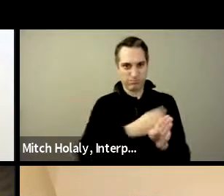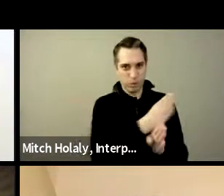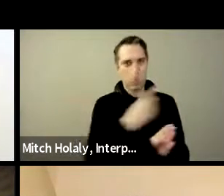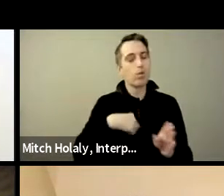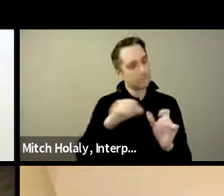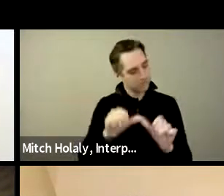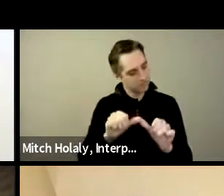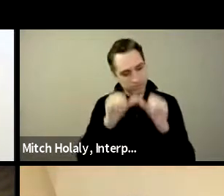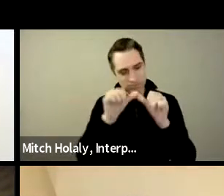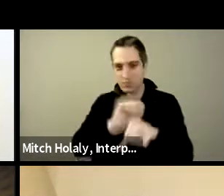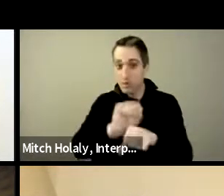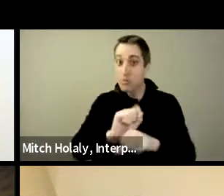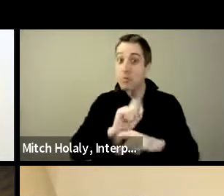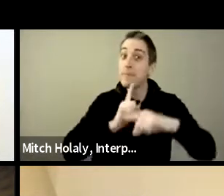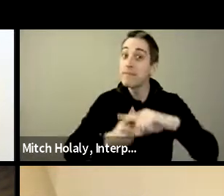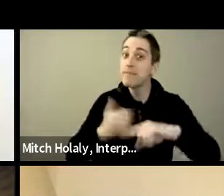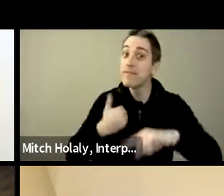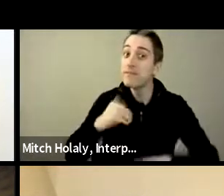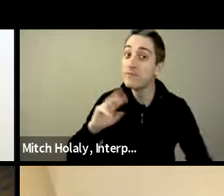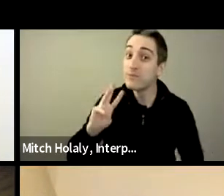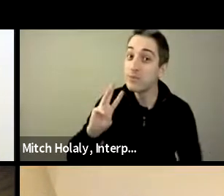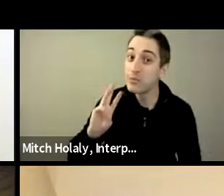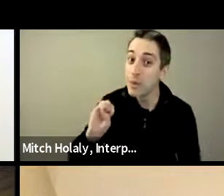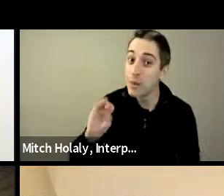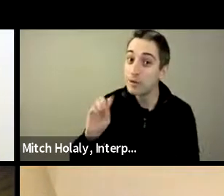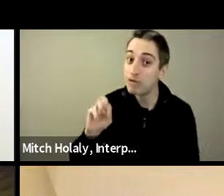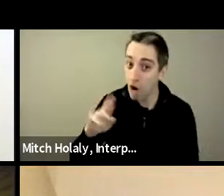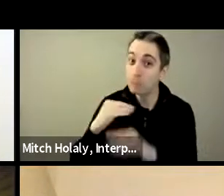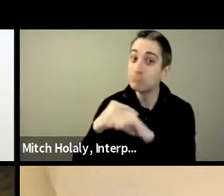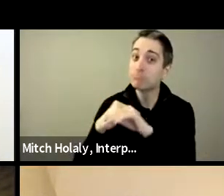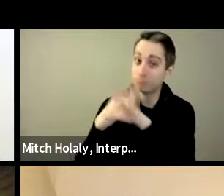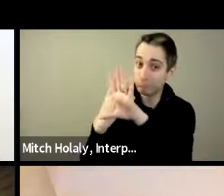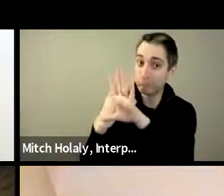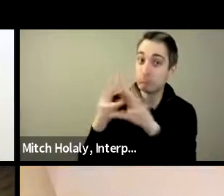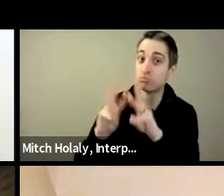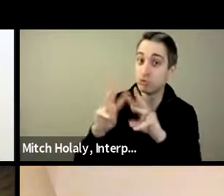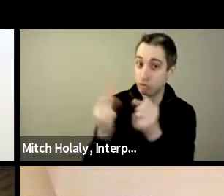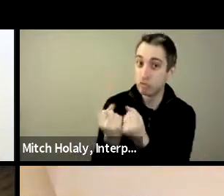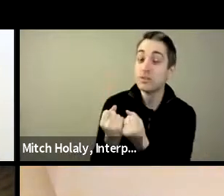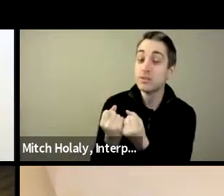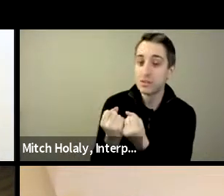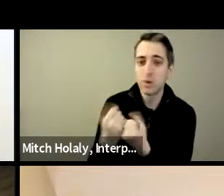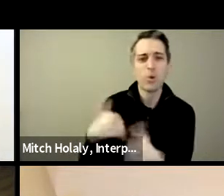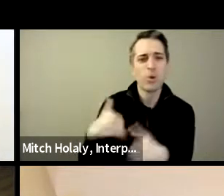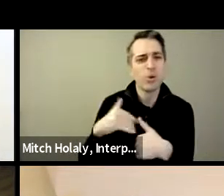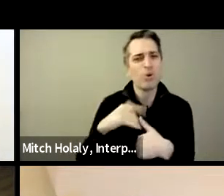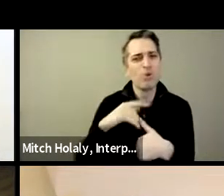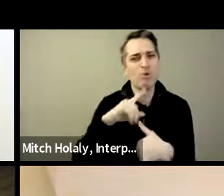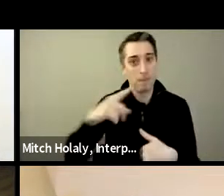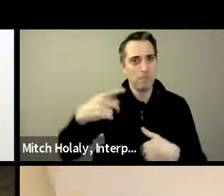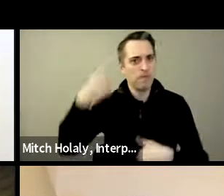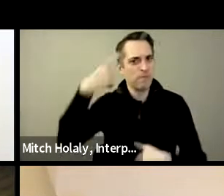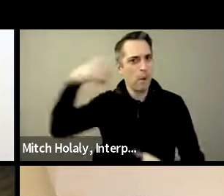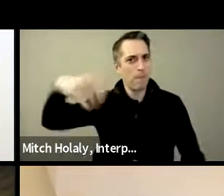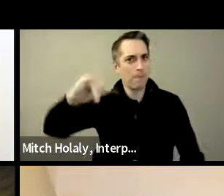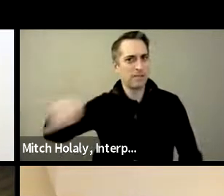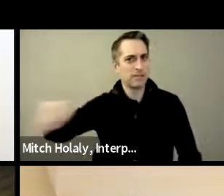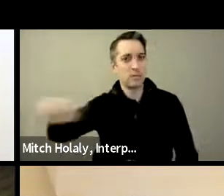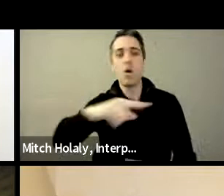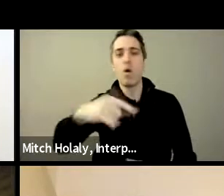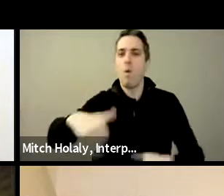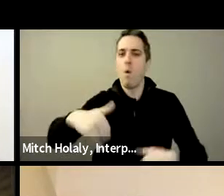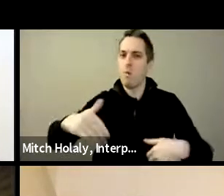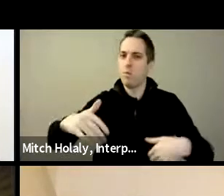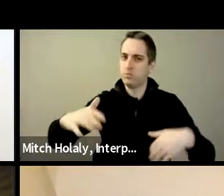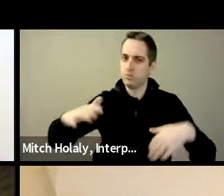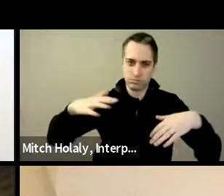We're also having webinars that are open to the public that have been extremely successful. We launched our webinars